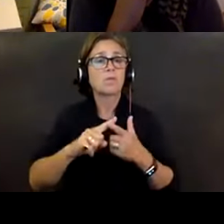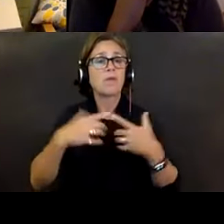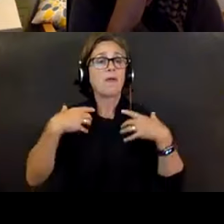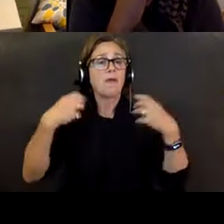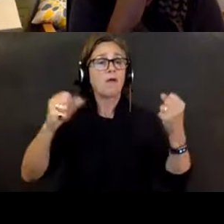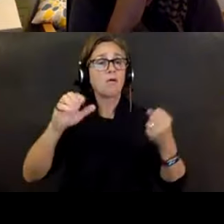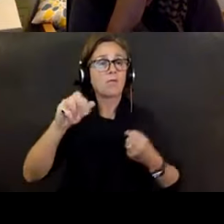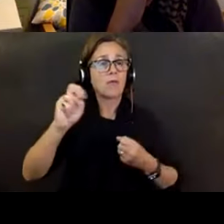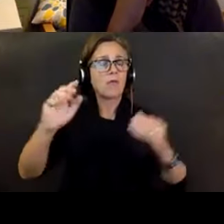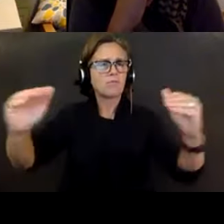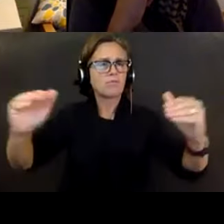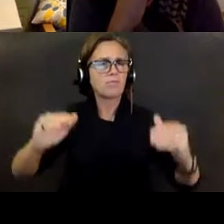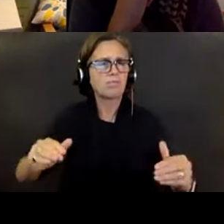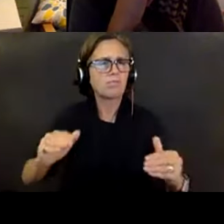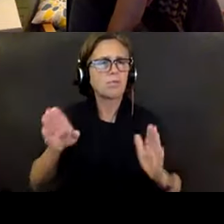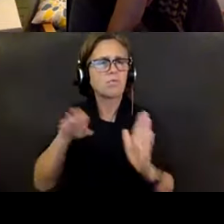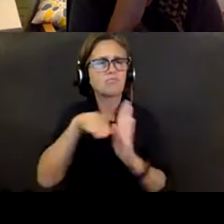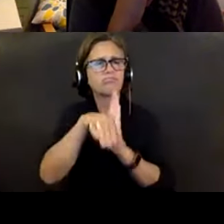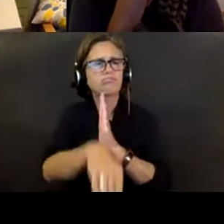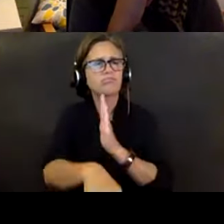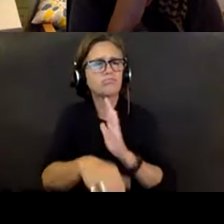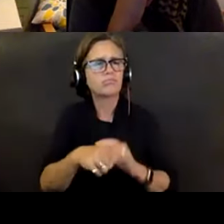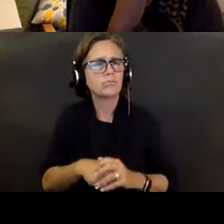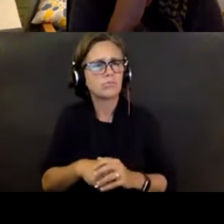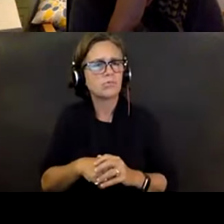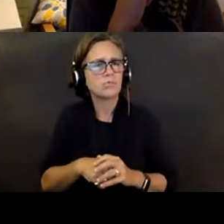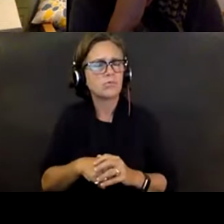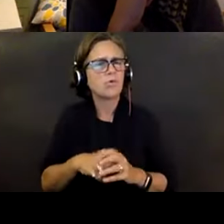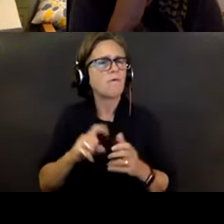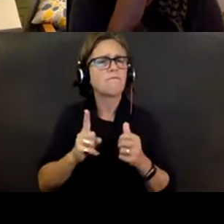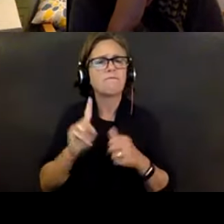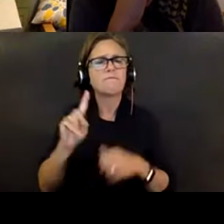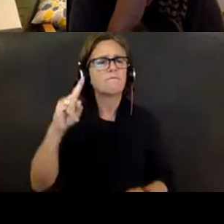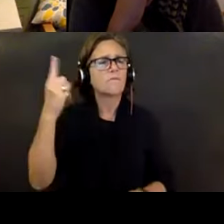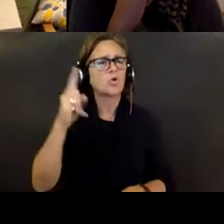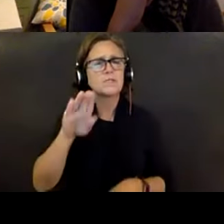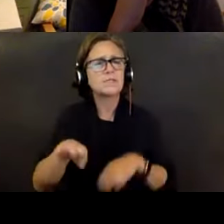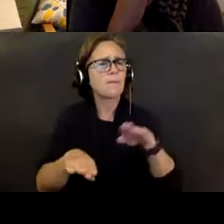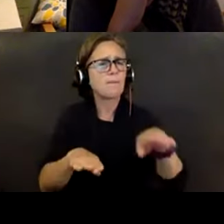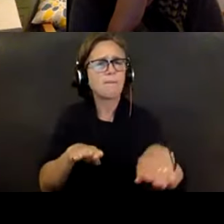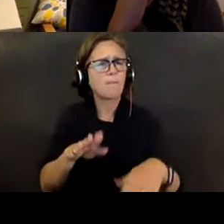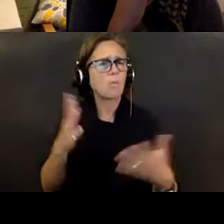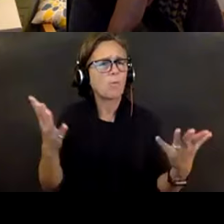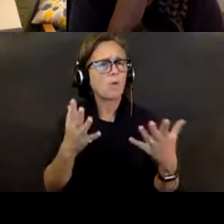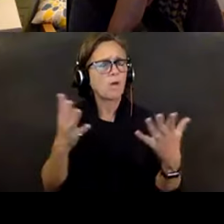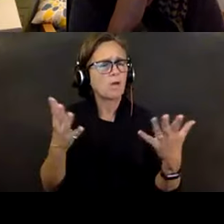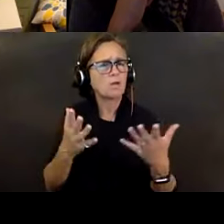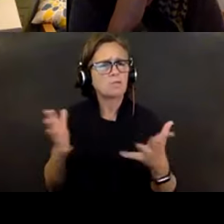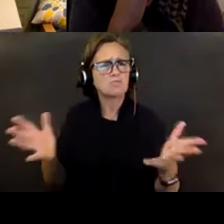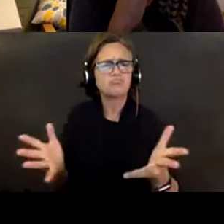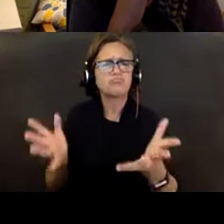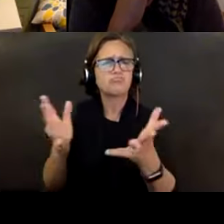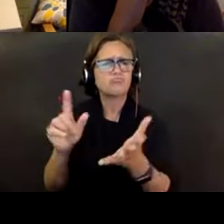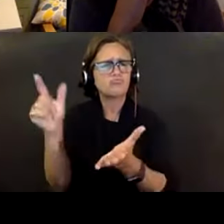to help our kids be successful. So that might be, you know, why are they in education, right? To help kids, and this is why